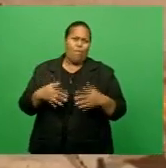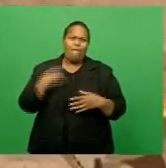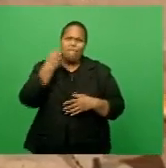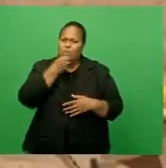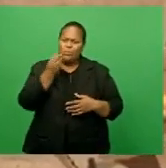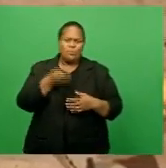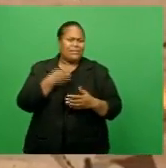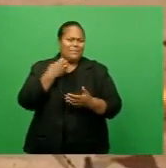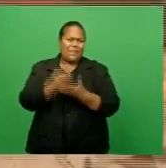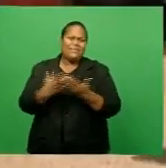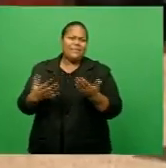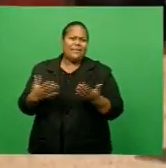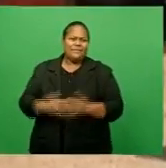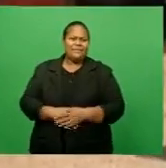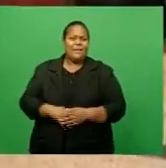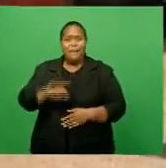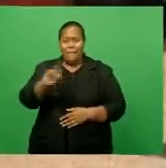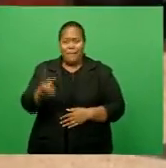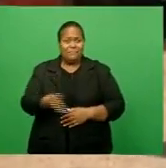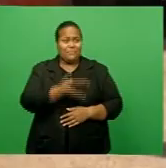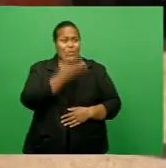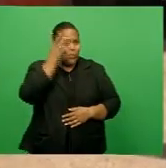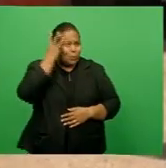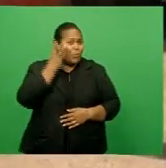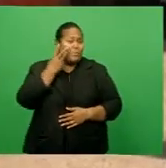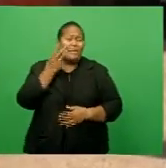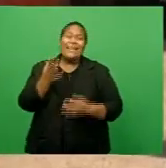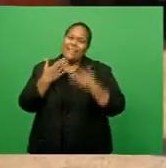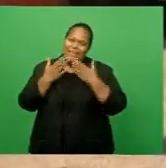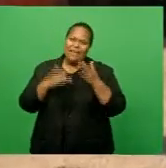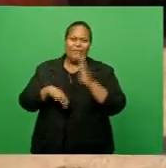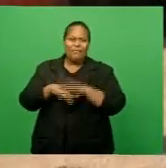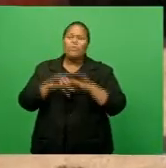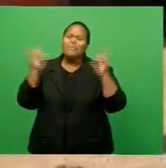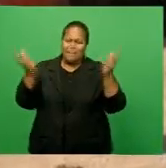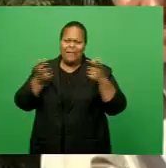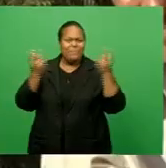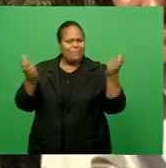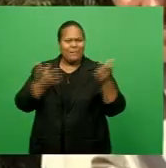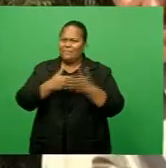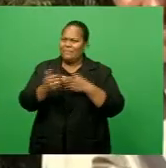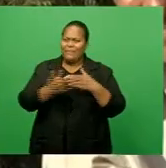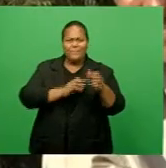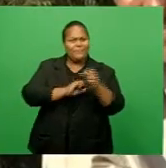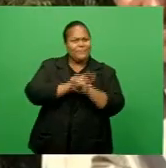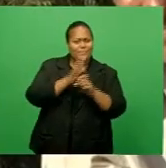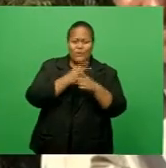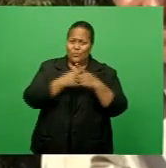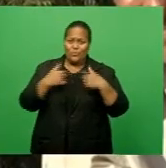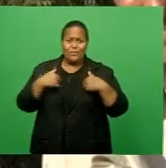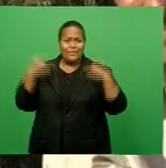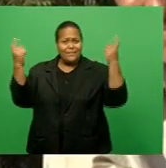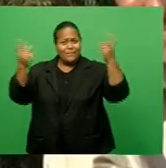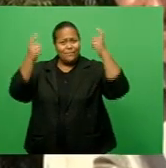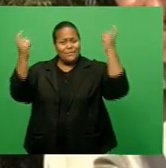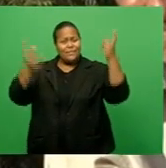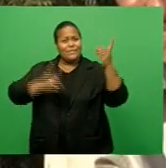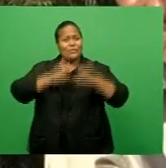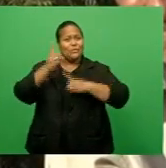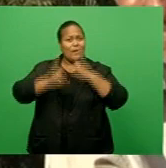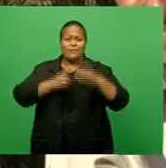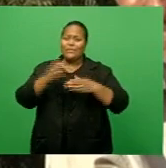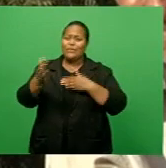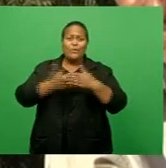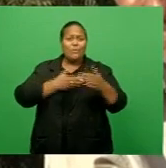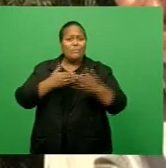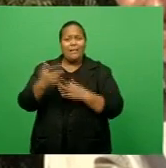was thankful that she and her family were able to celebrate despite the pandemic. We are celebrating Diwali, even though we do not